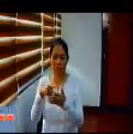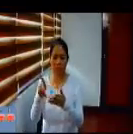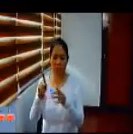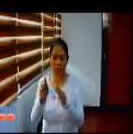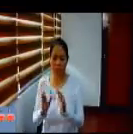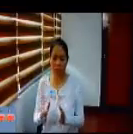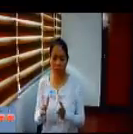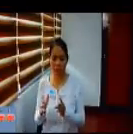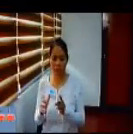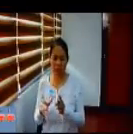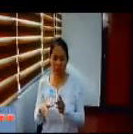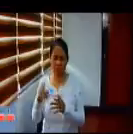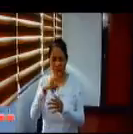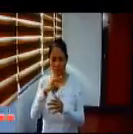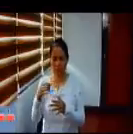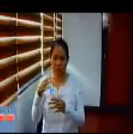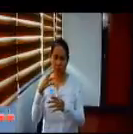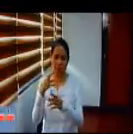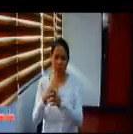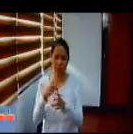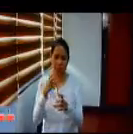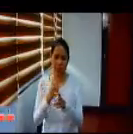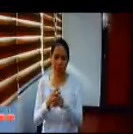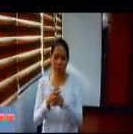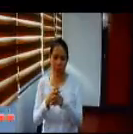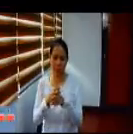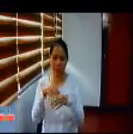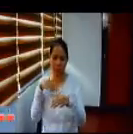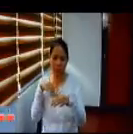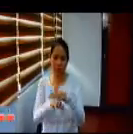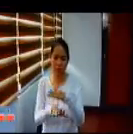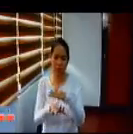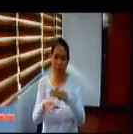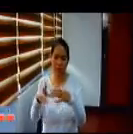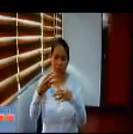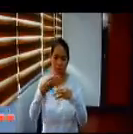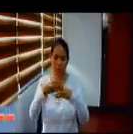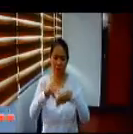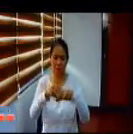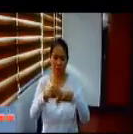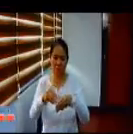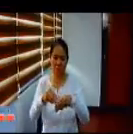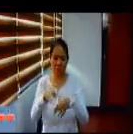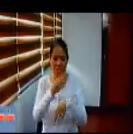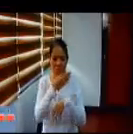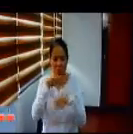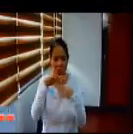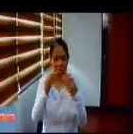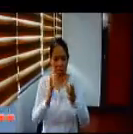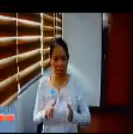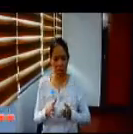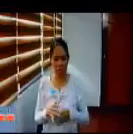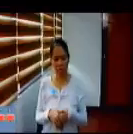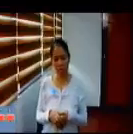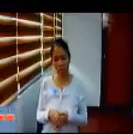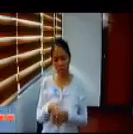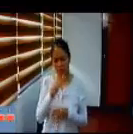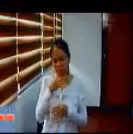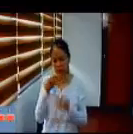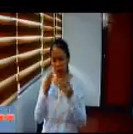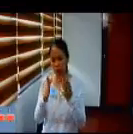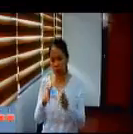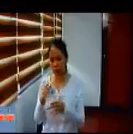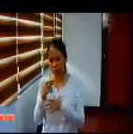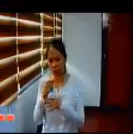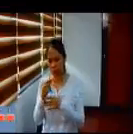farmers to access their own markets. I have farmers complain to me saying, eh, mabuti pa yung farmers